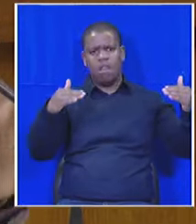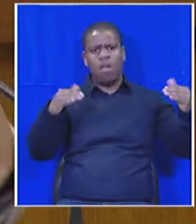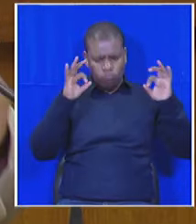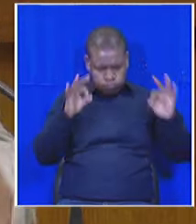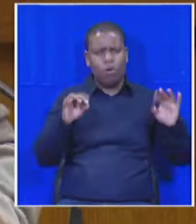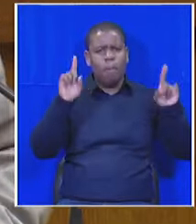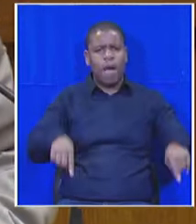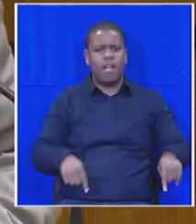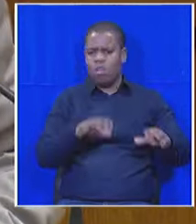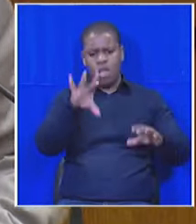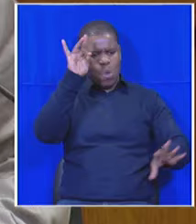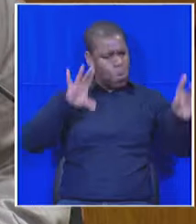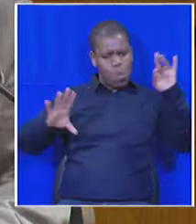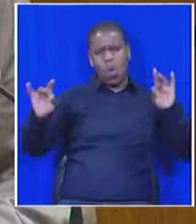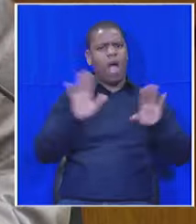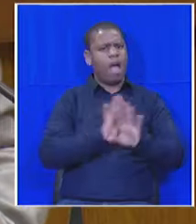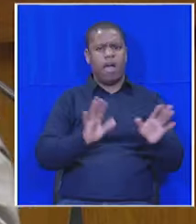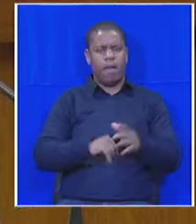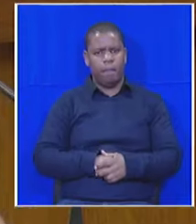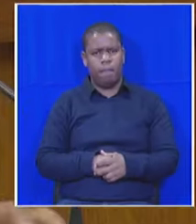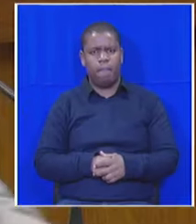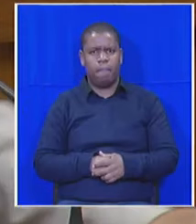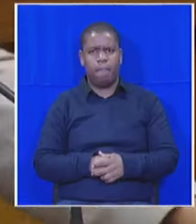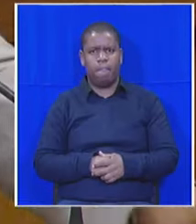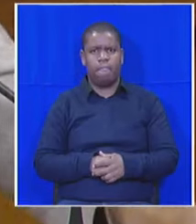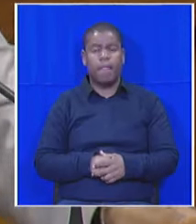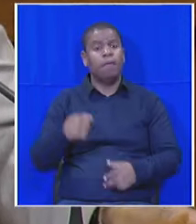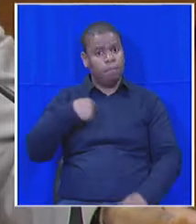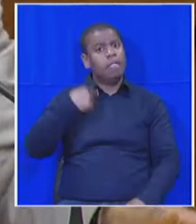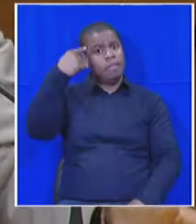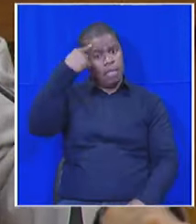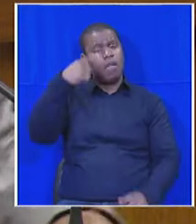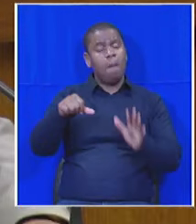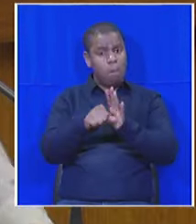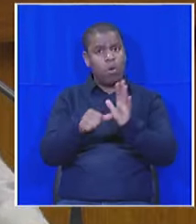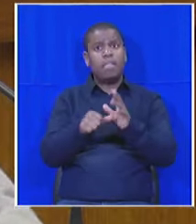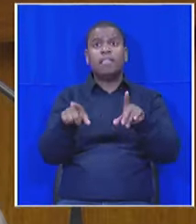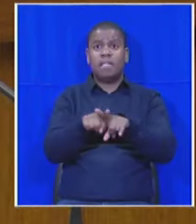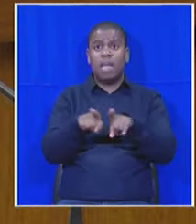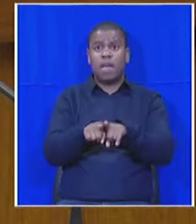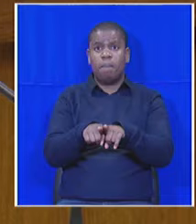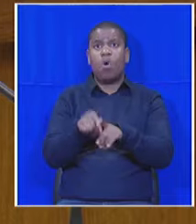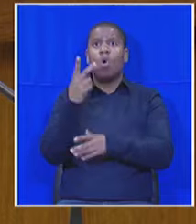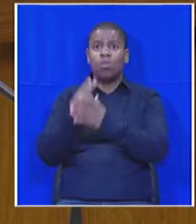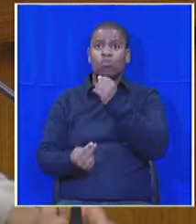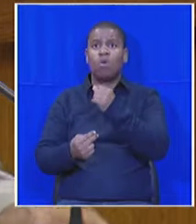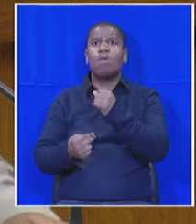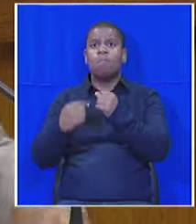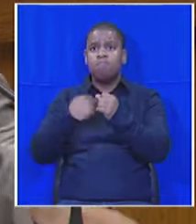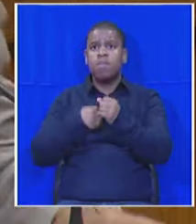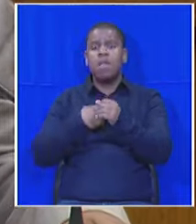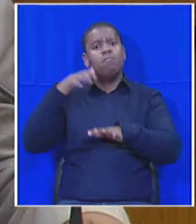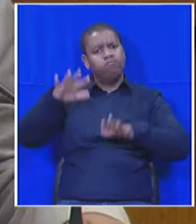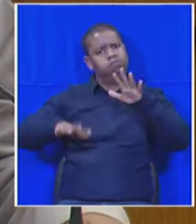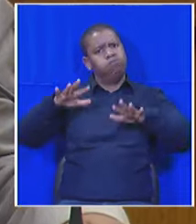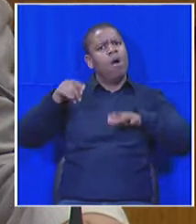one we prefer to dance with. I think it's important also to say this. I find it very strange because